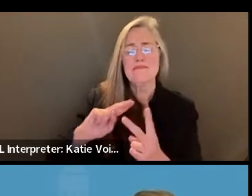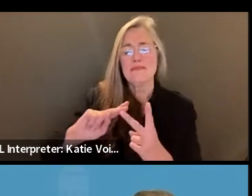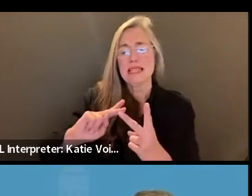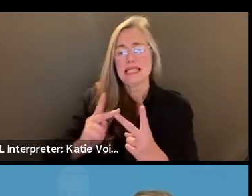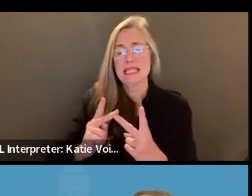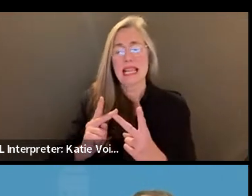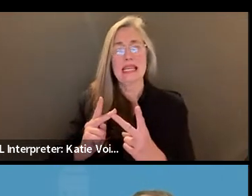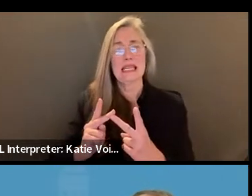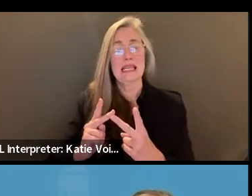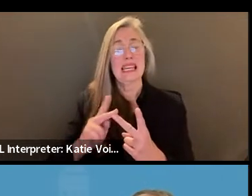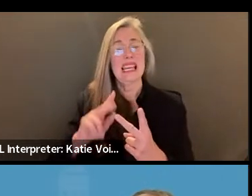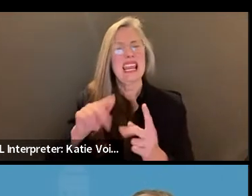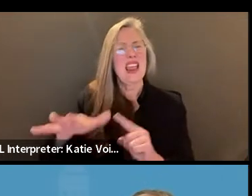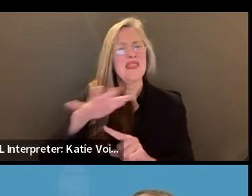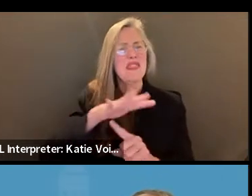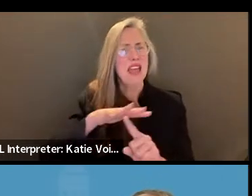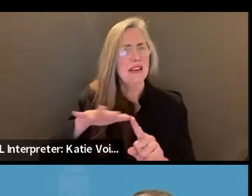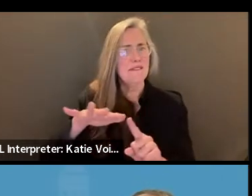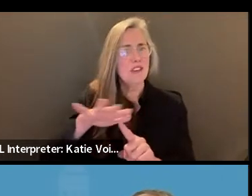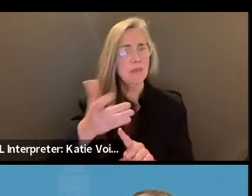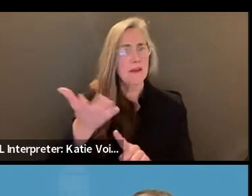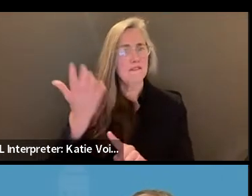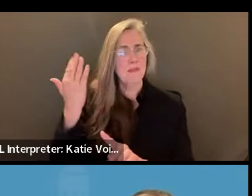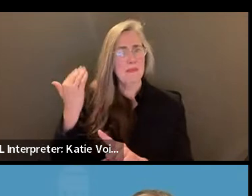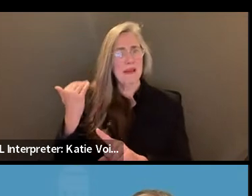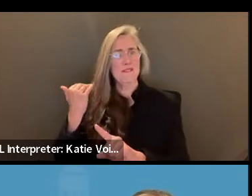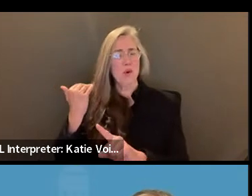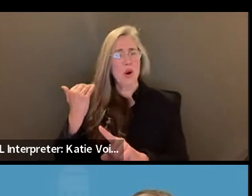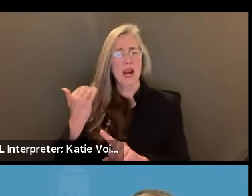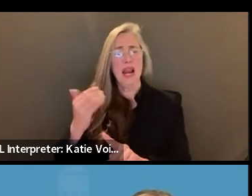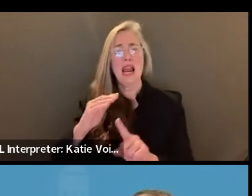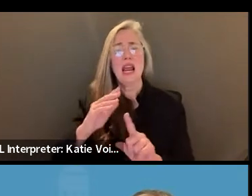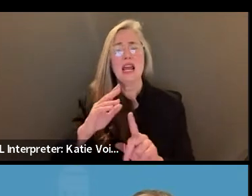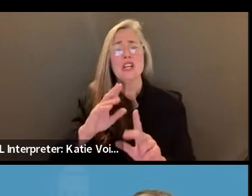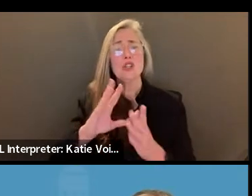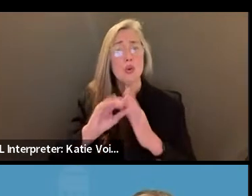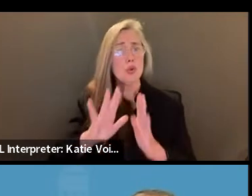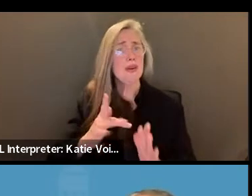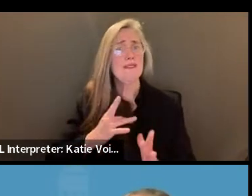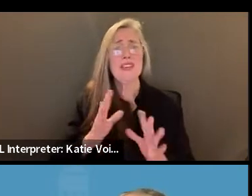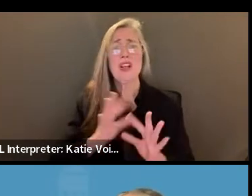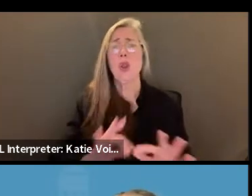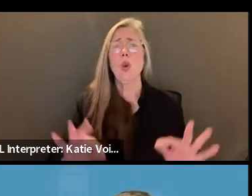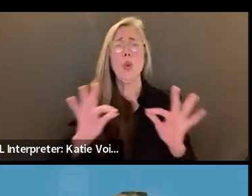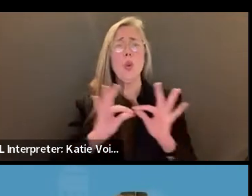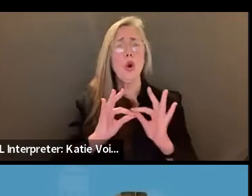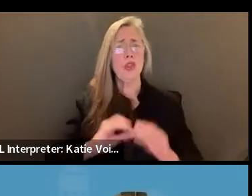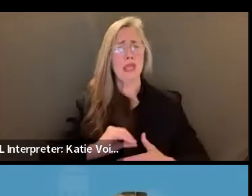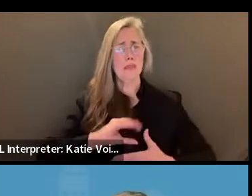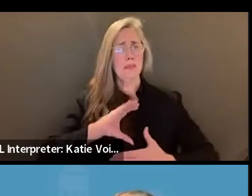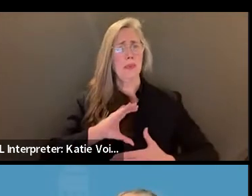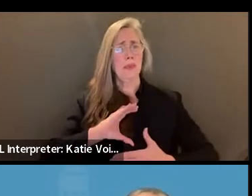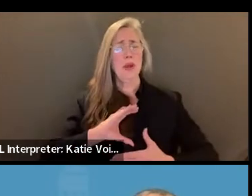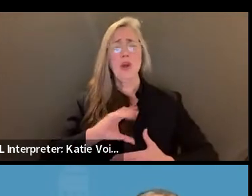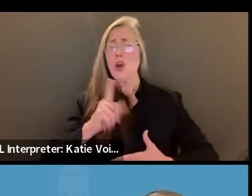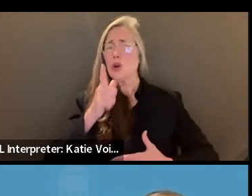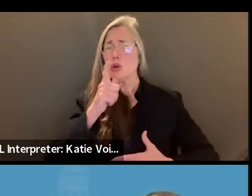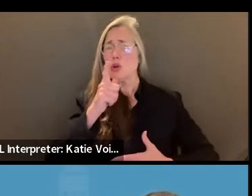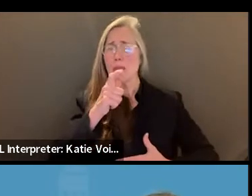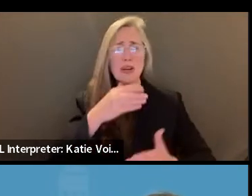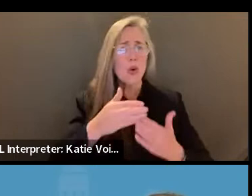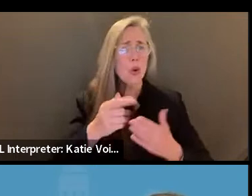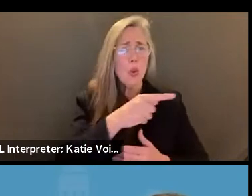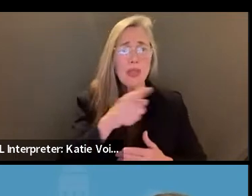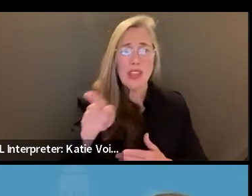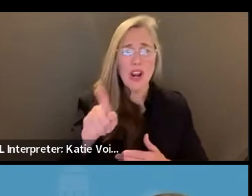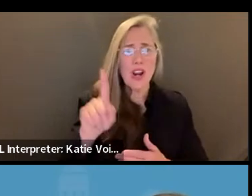that environment our students feel the worthiness of who they are, no matter who they are, where they come from? That's the environment we want